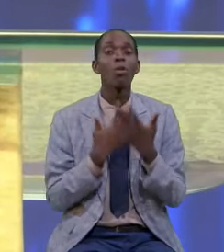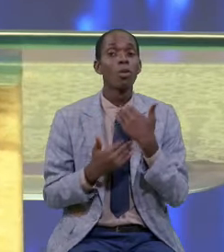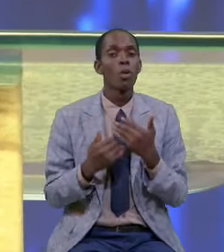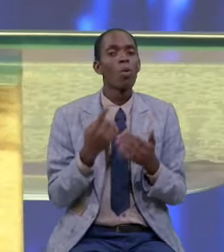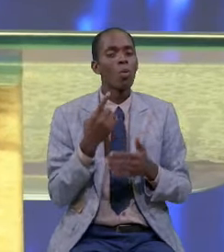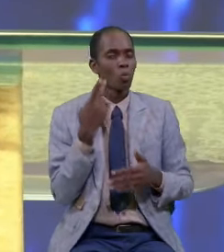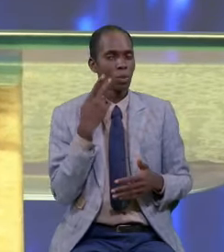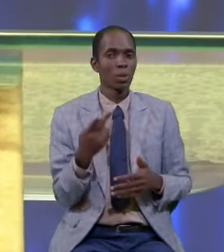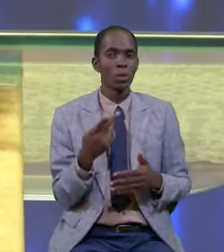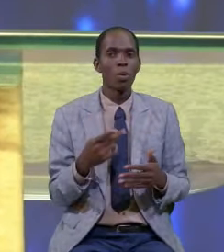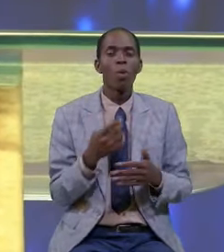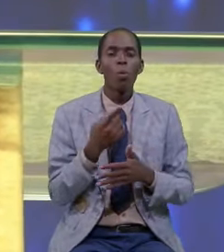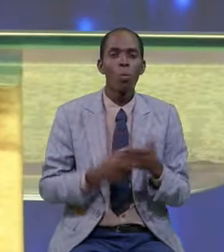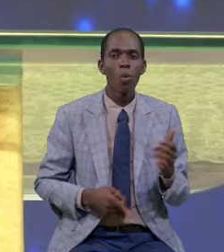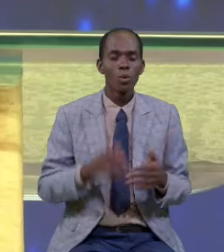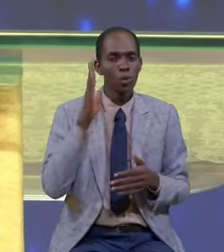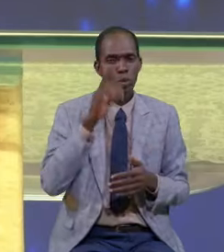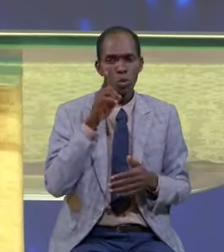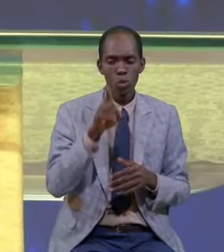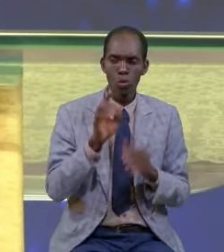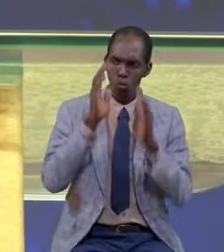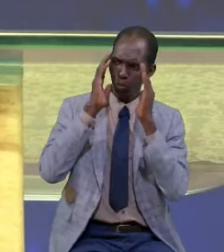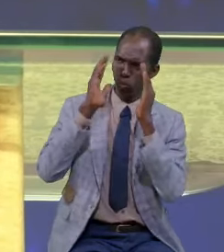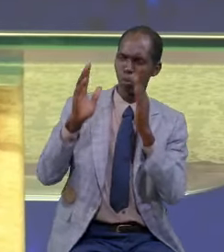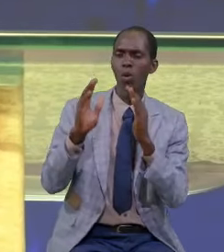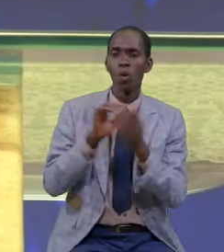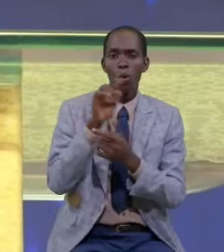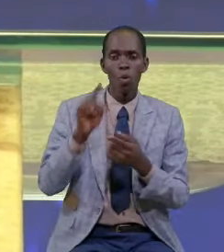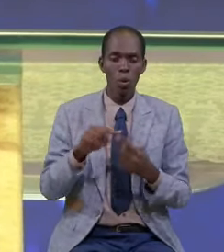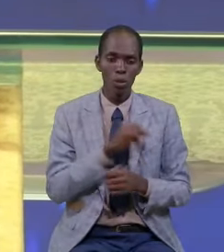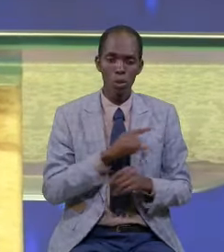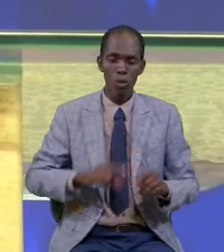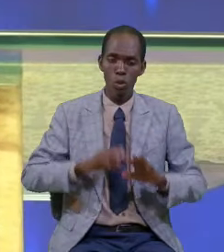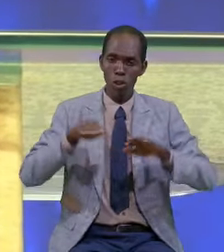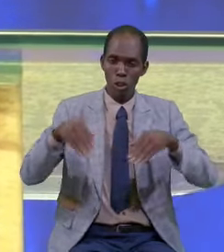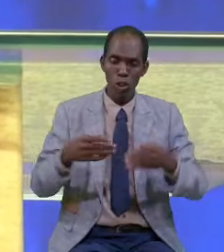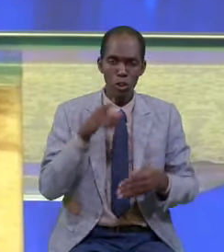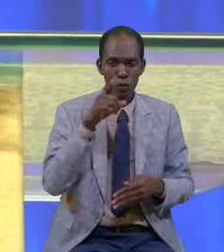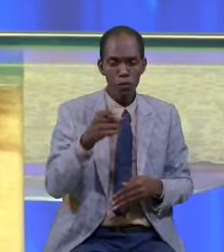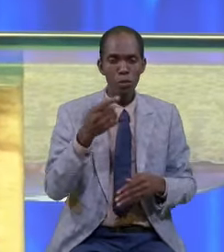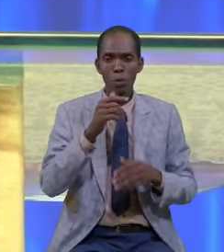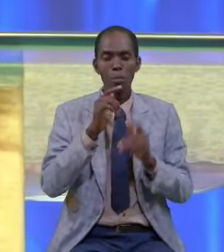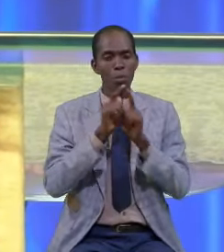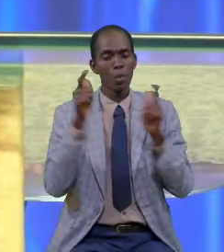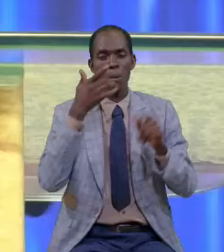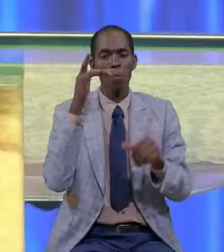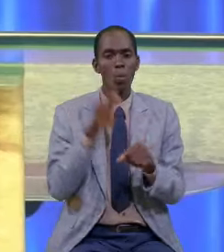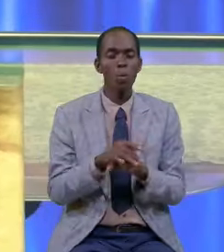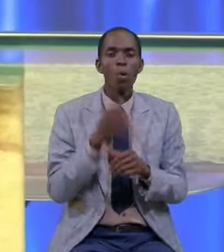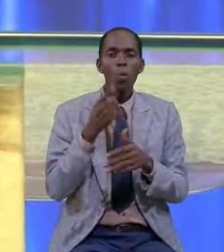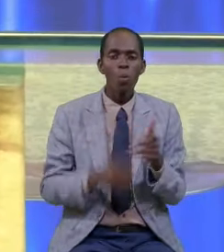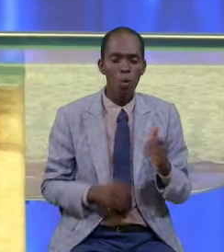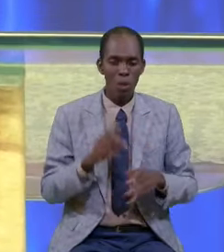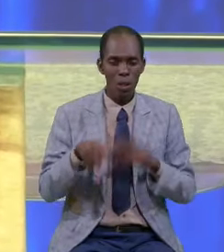Almighty gives you a promise. And what disposition of mind should you have when the Almighty gives you